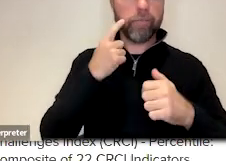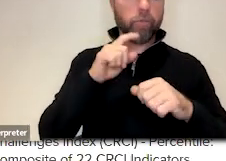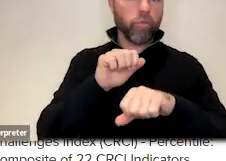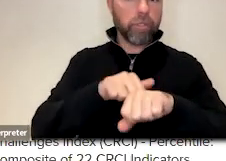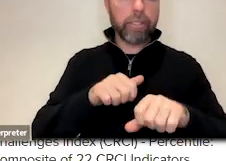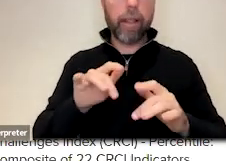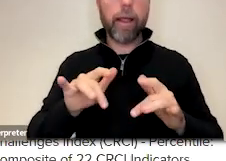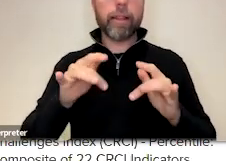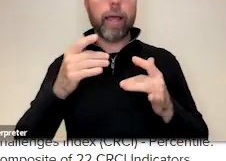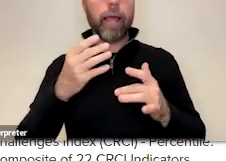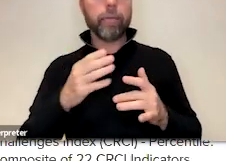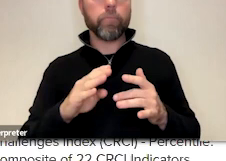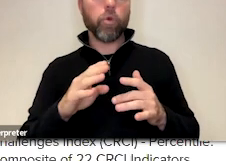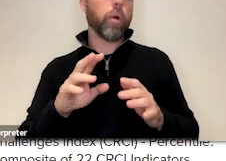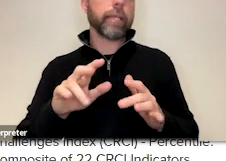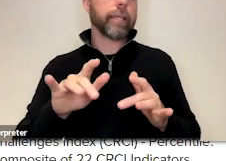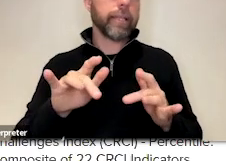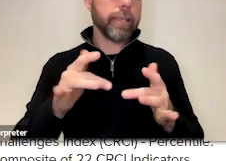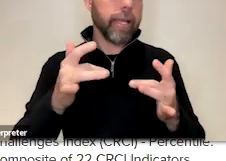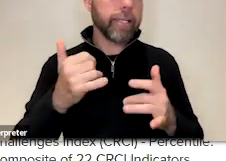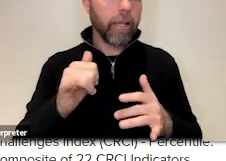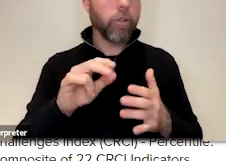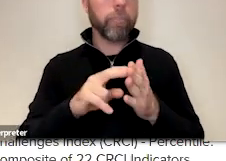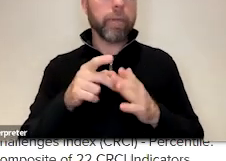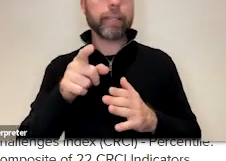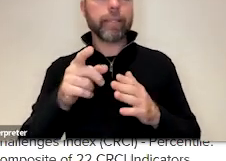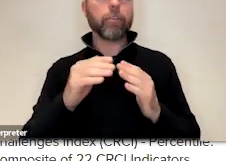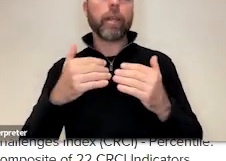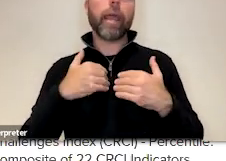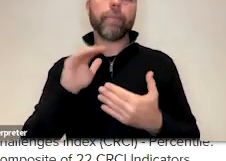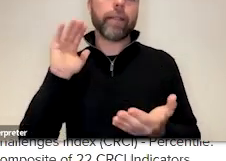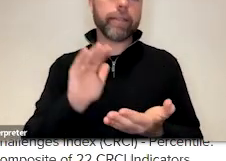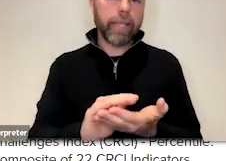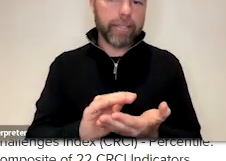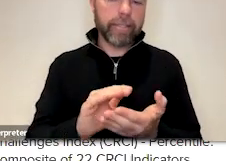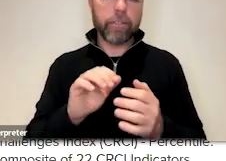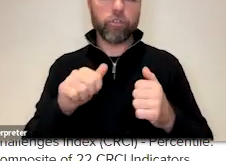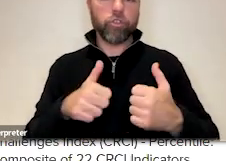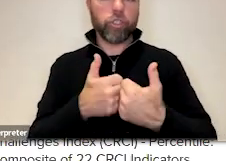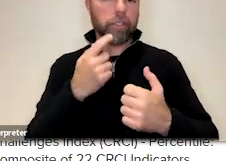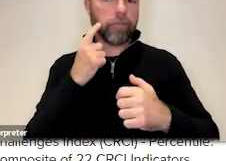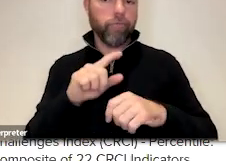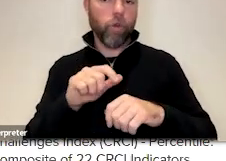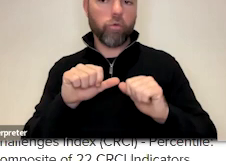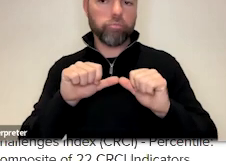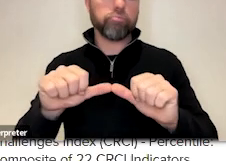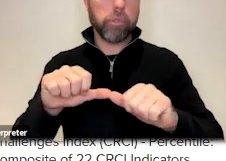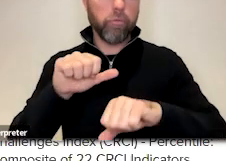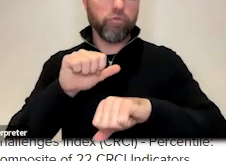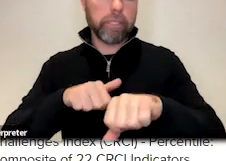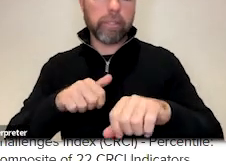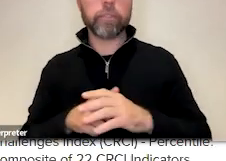and light blue or light yellow means that this community has fewer challenges to resilience. But this is really nice to give